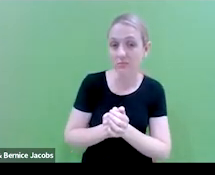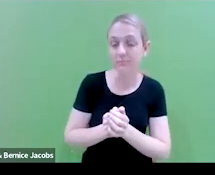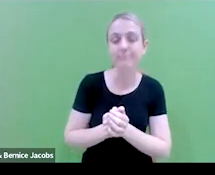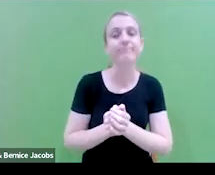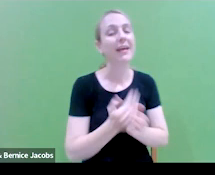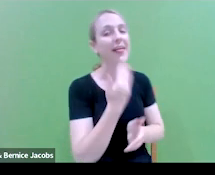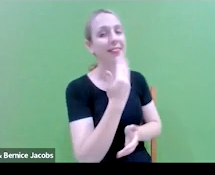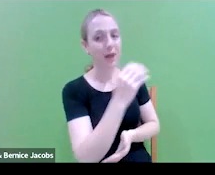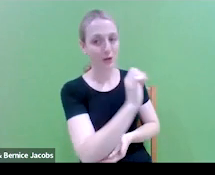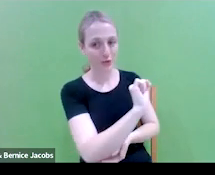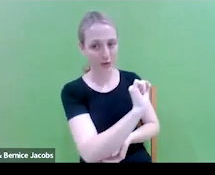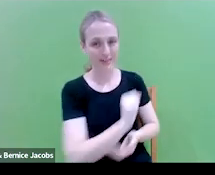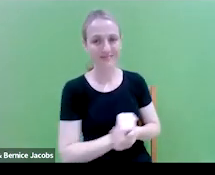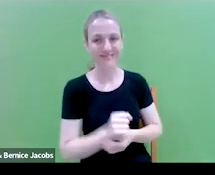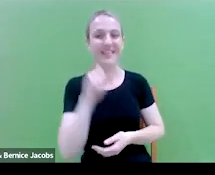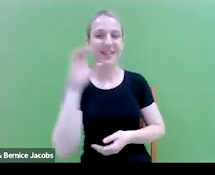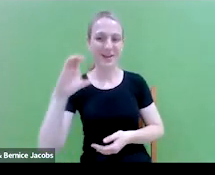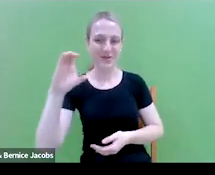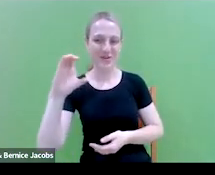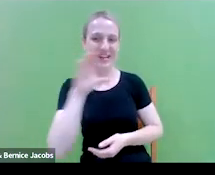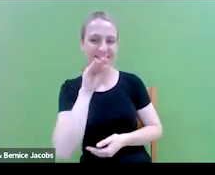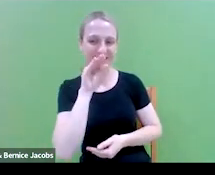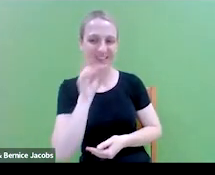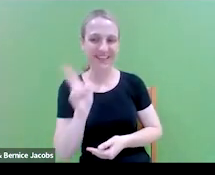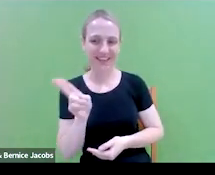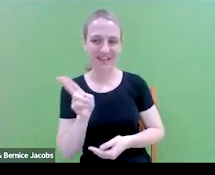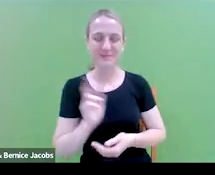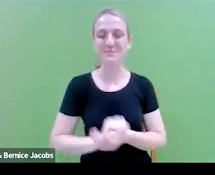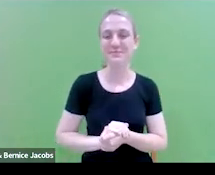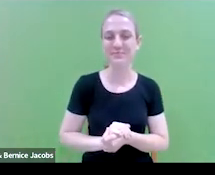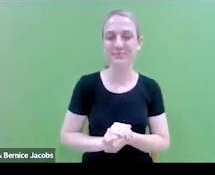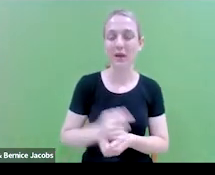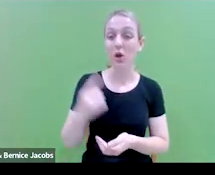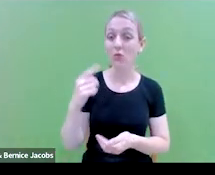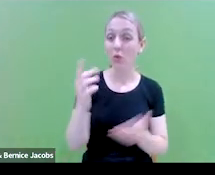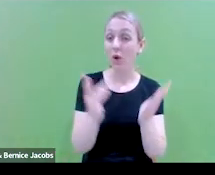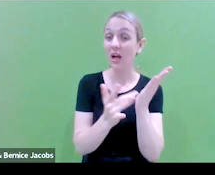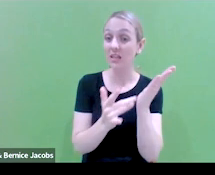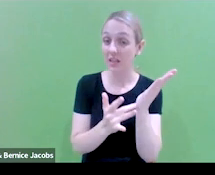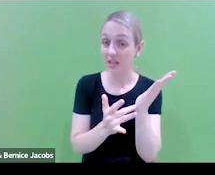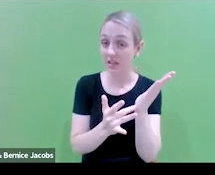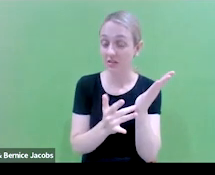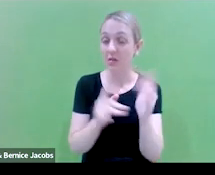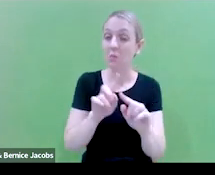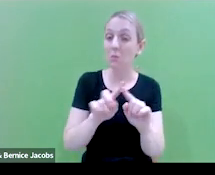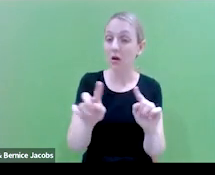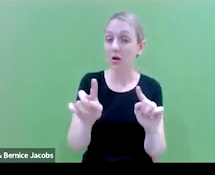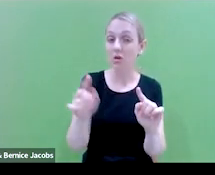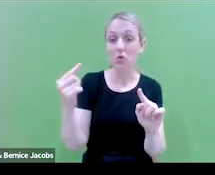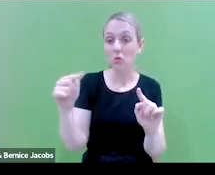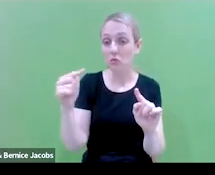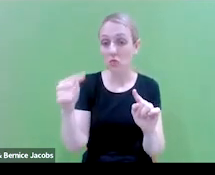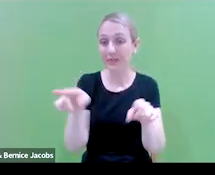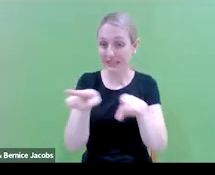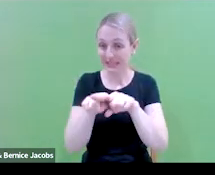Thanks, Sean. So this is Colette. So I think in terms of tech, but also in terms of built